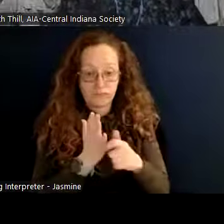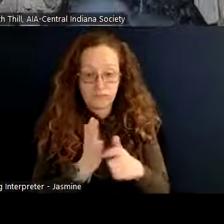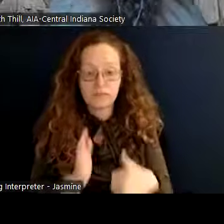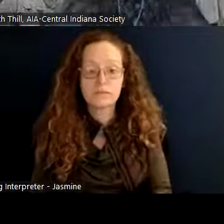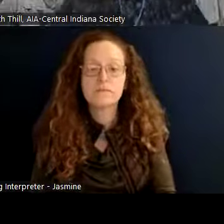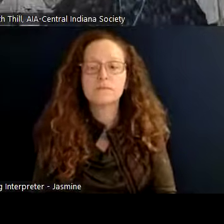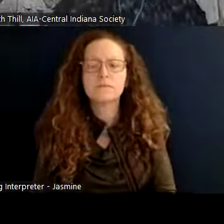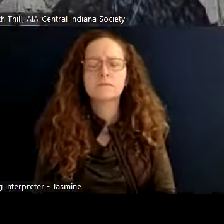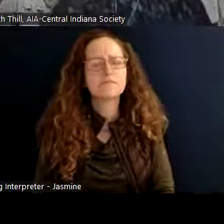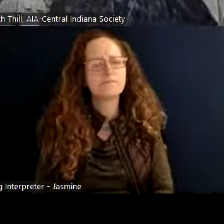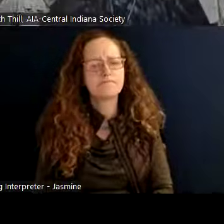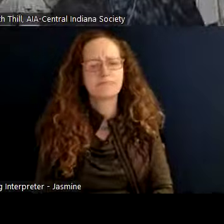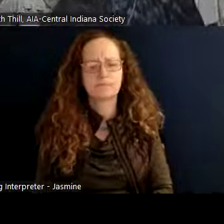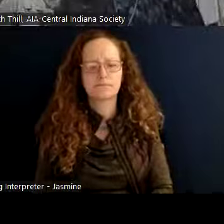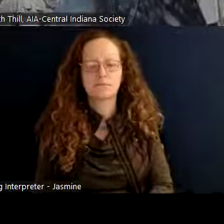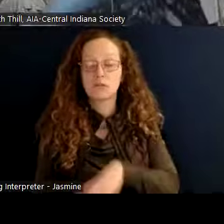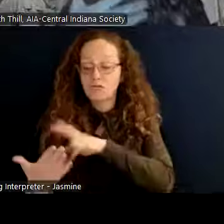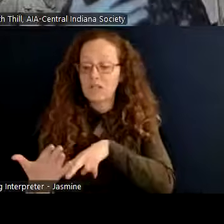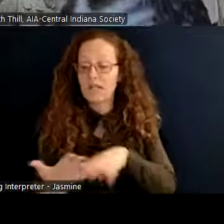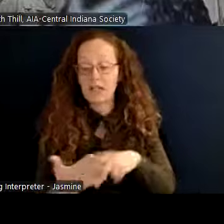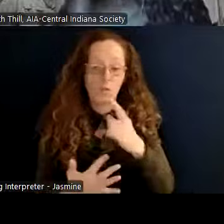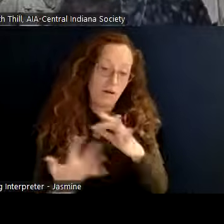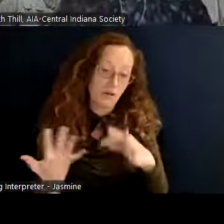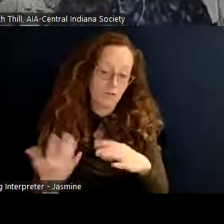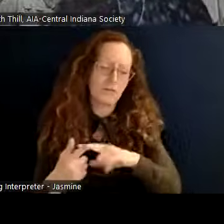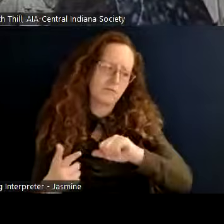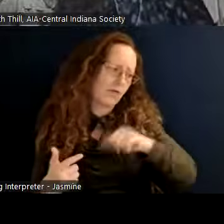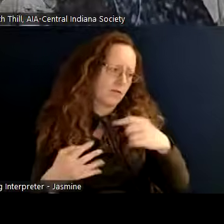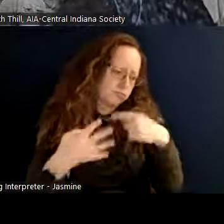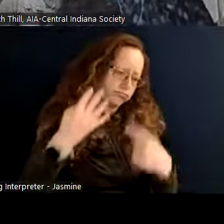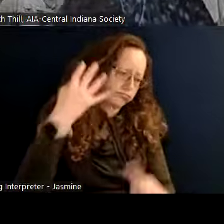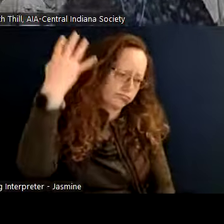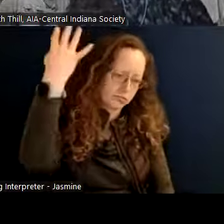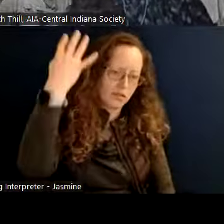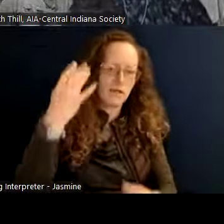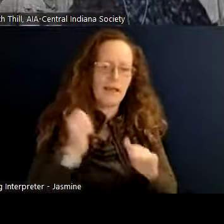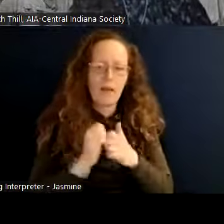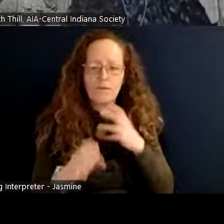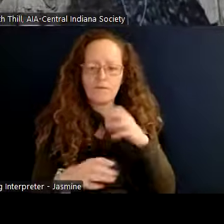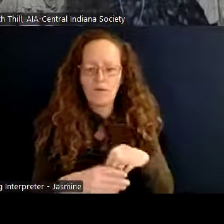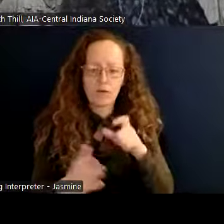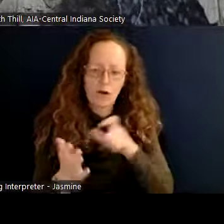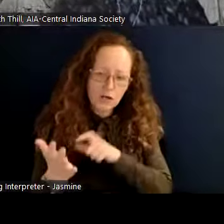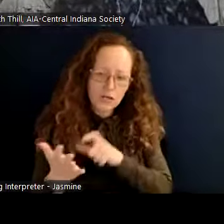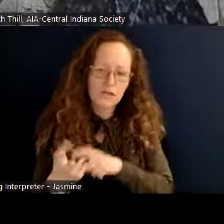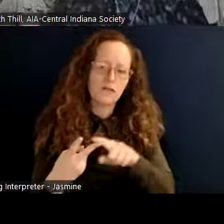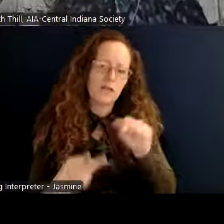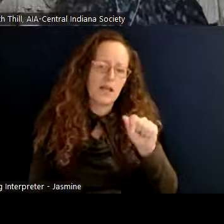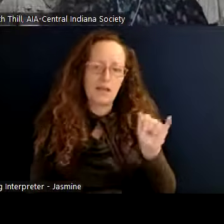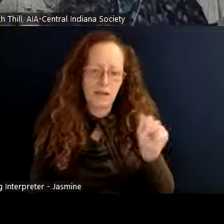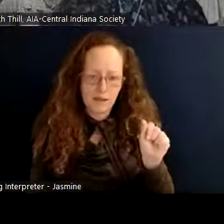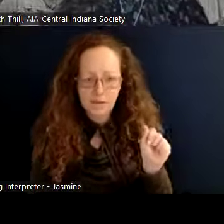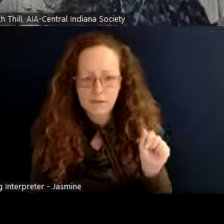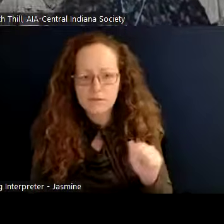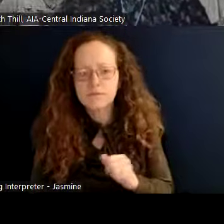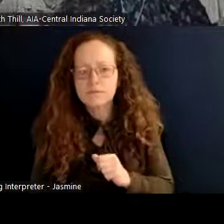There are lots of different ways besides reading that you can be part of the archaeology and part of the AIA.